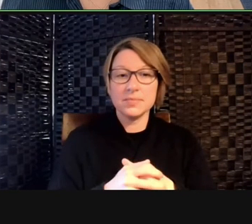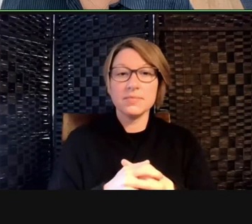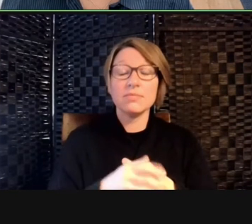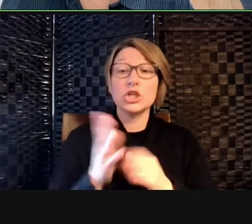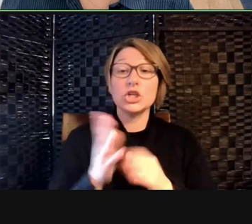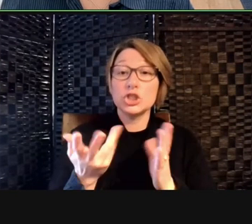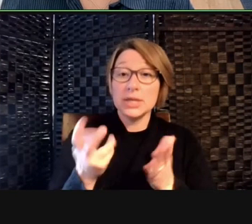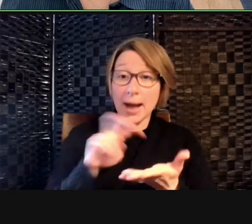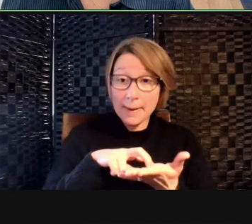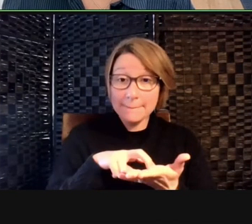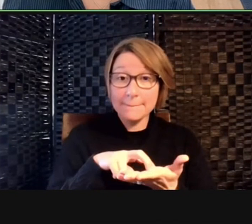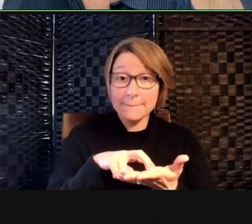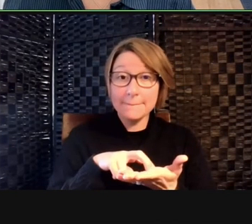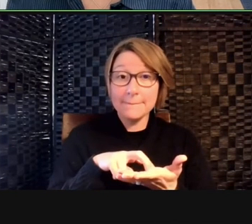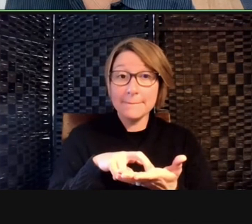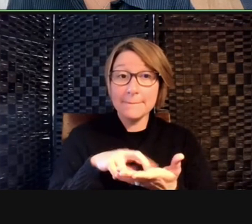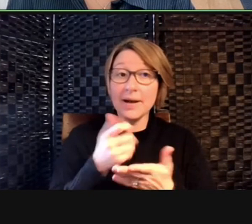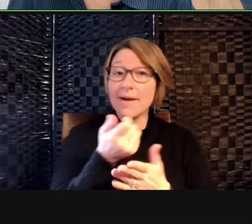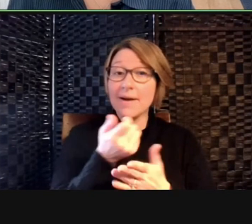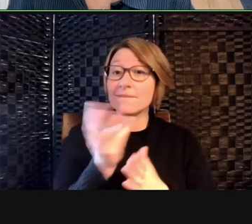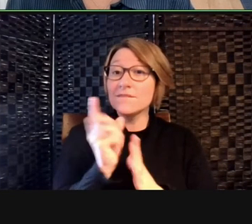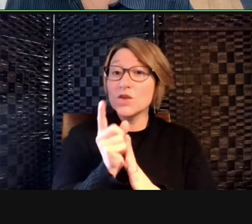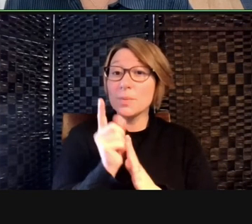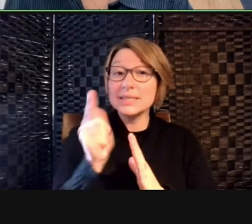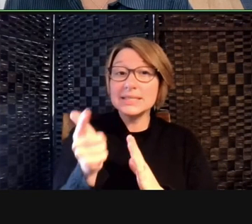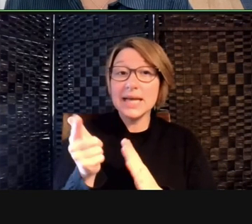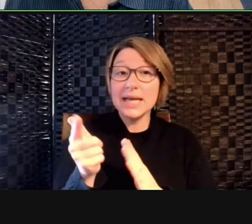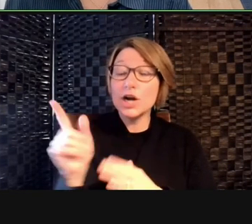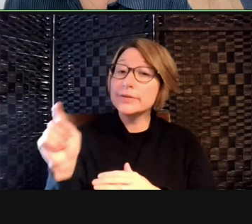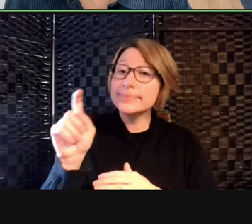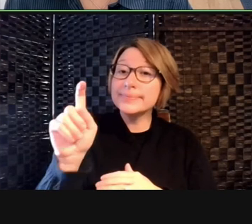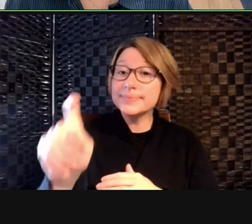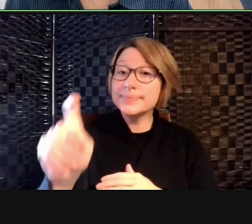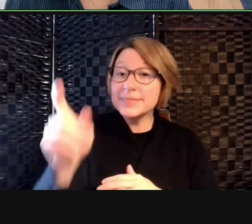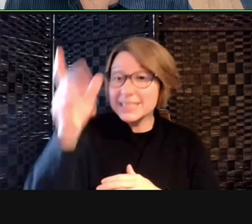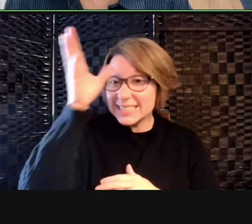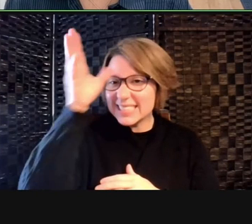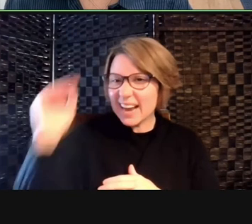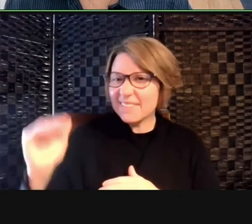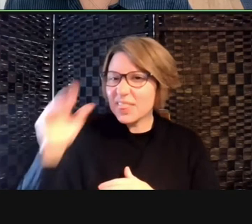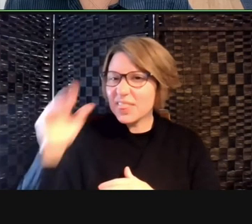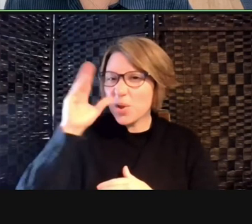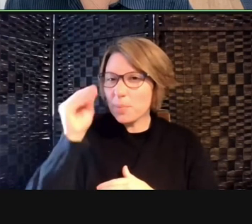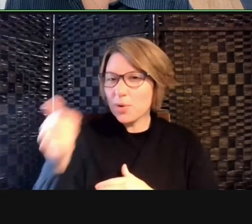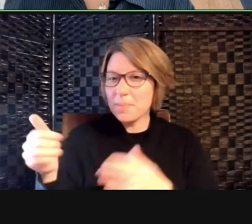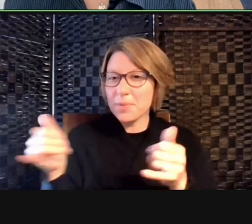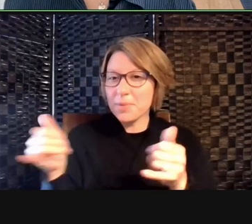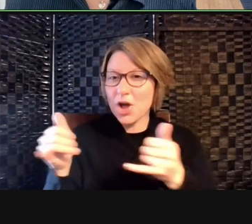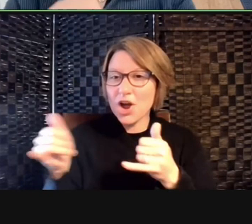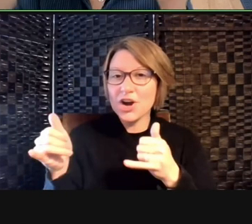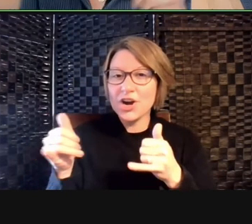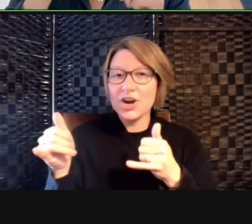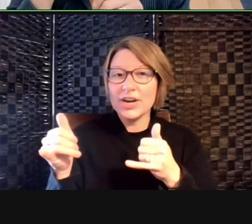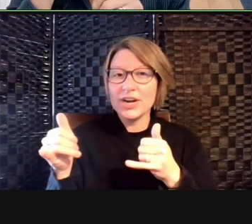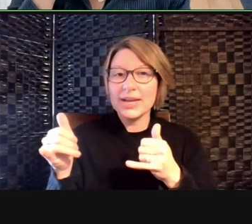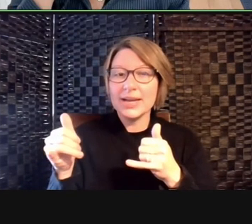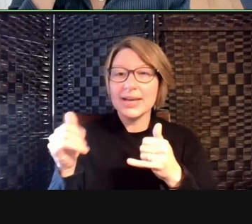up, and a few minutes later, she walked over to the dad of the little boy who was having the party, who was blowing